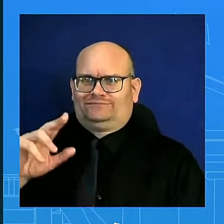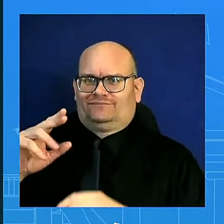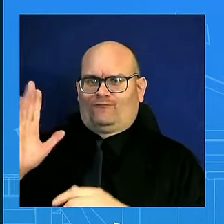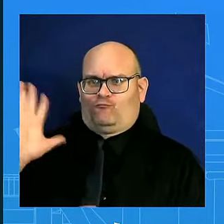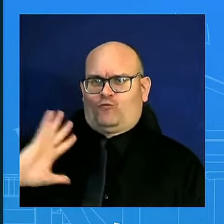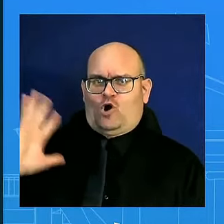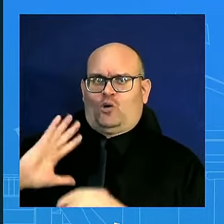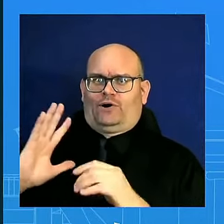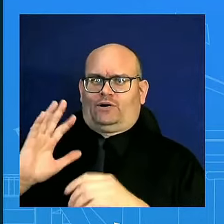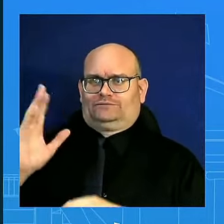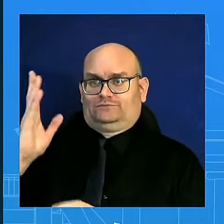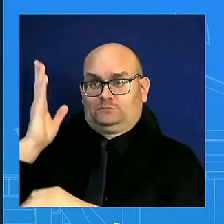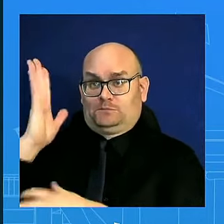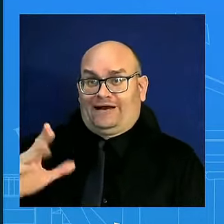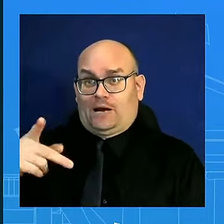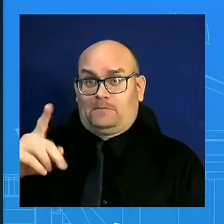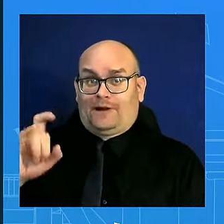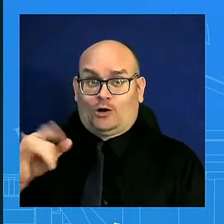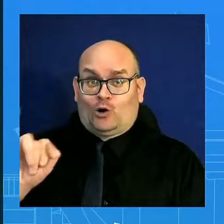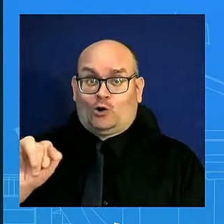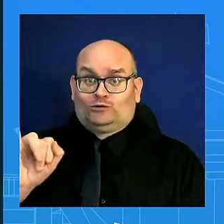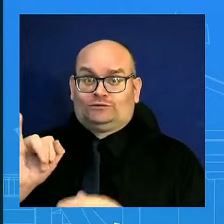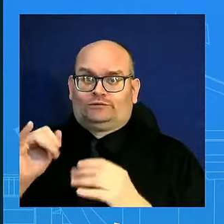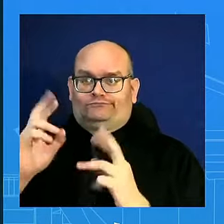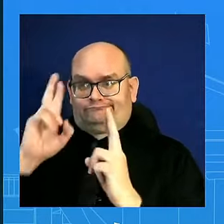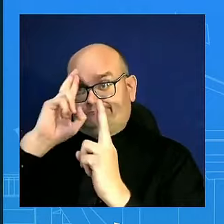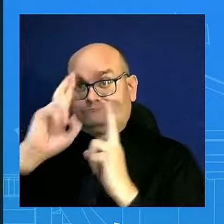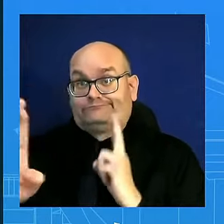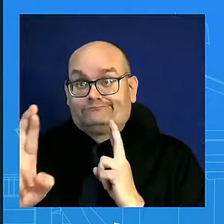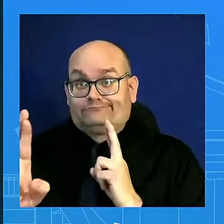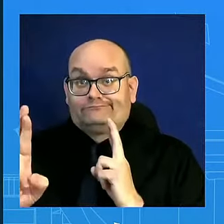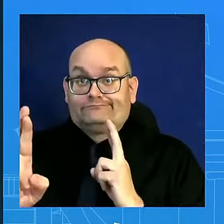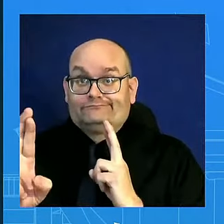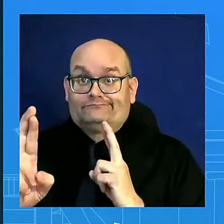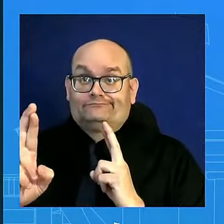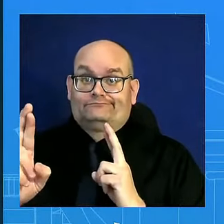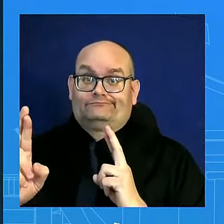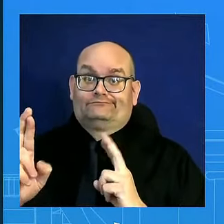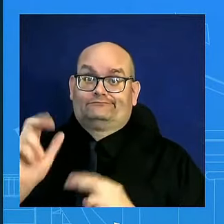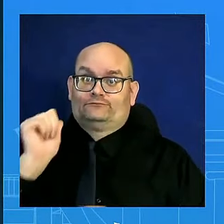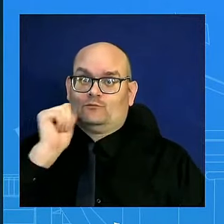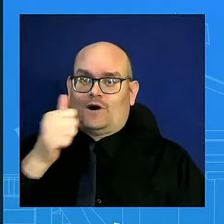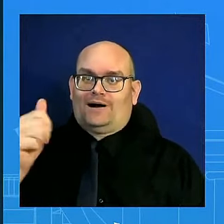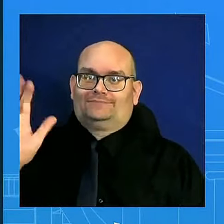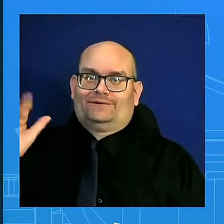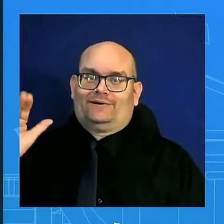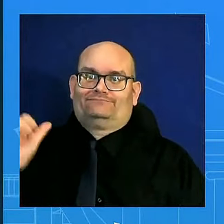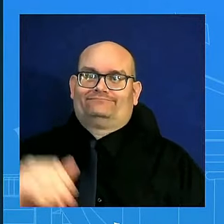quote right after he made his decision. All right, everybody, I'll see you tomorrow. Thank you. Thank you. Thank you.